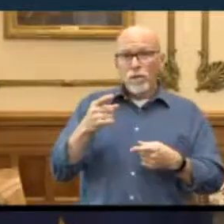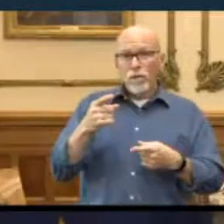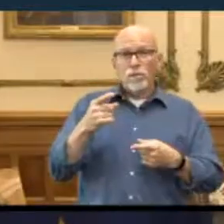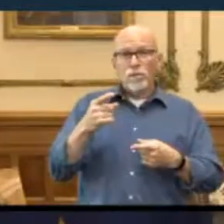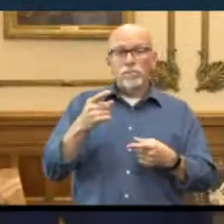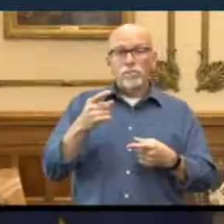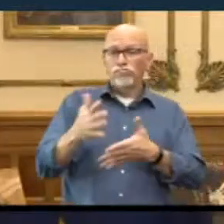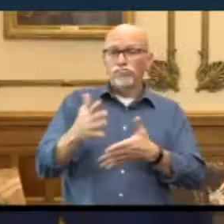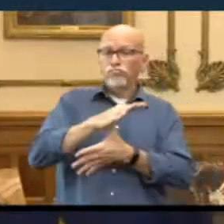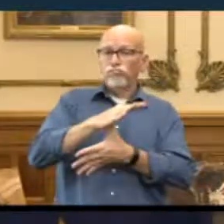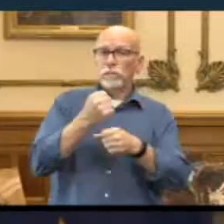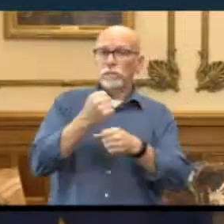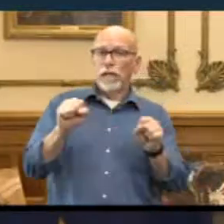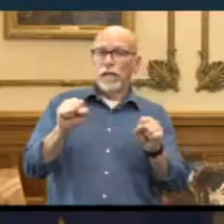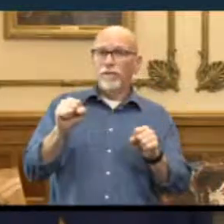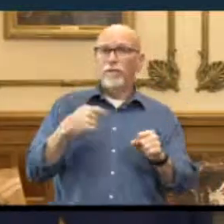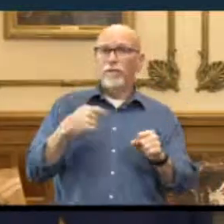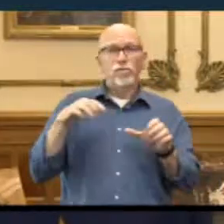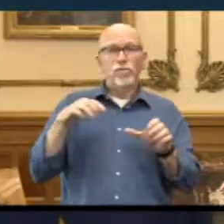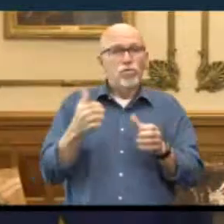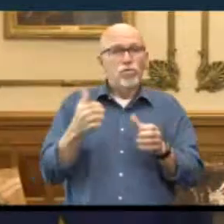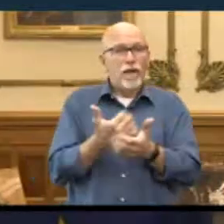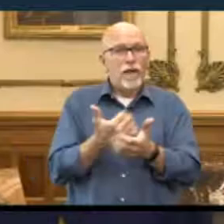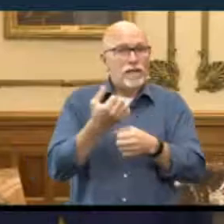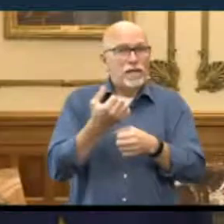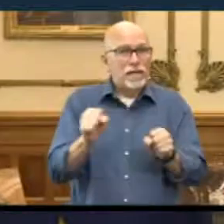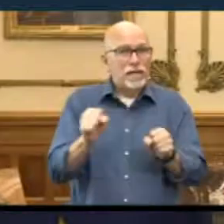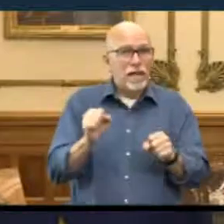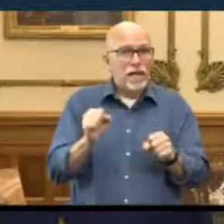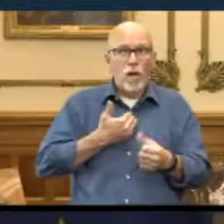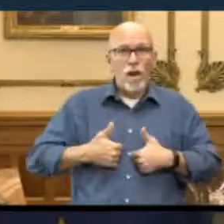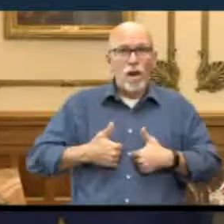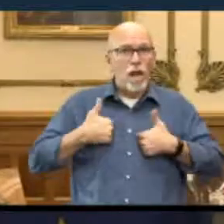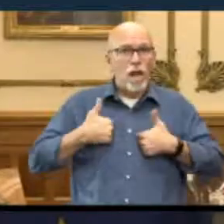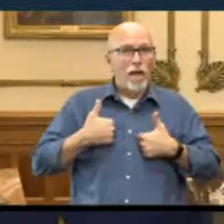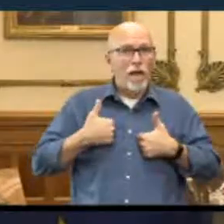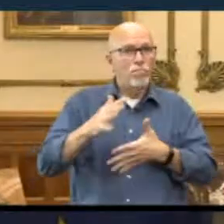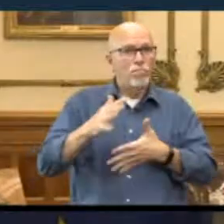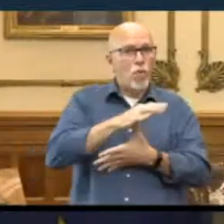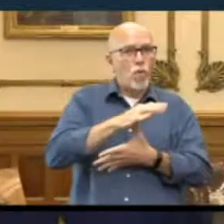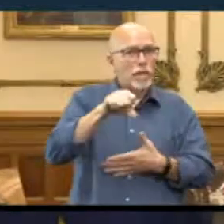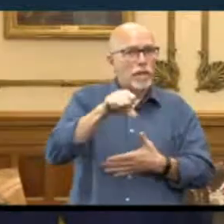and foremost, safety and doing it safely, our lives, but also the